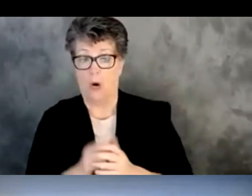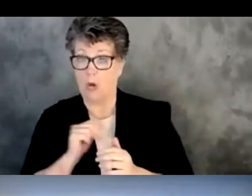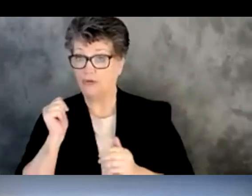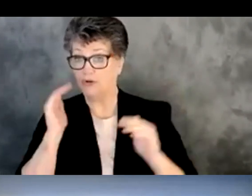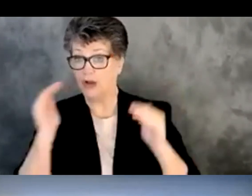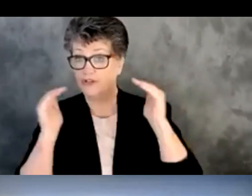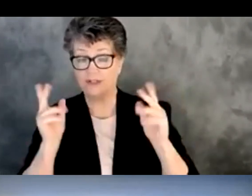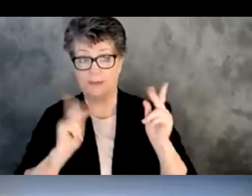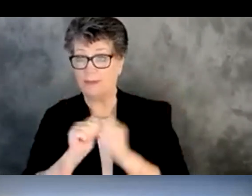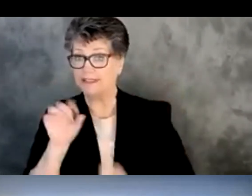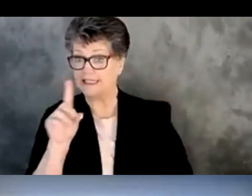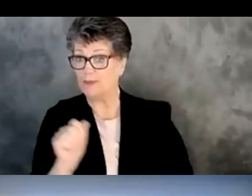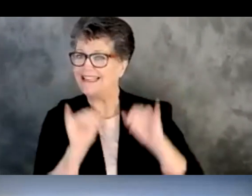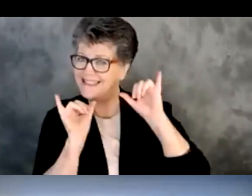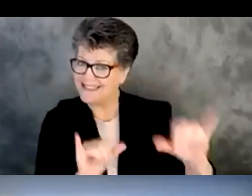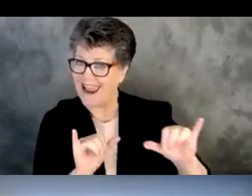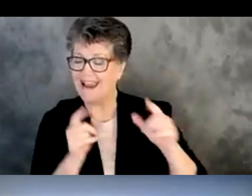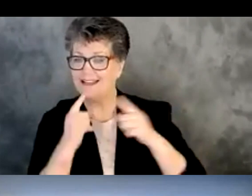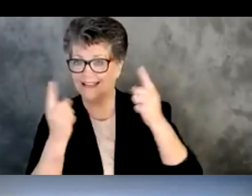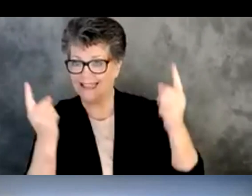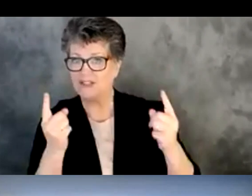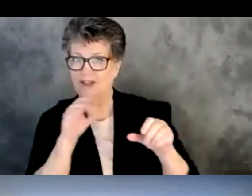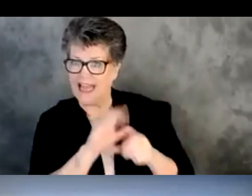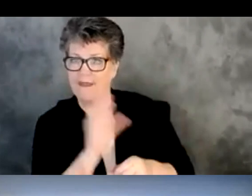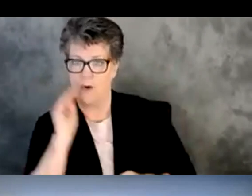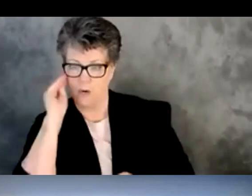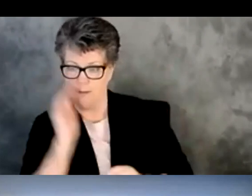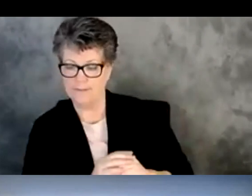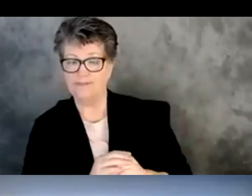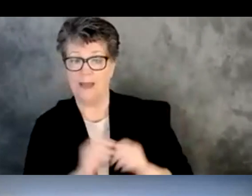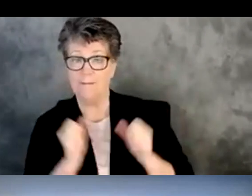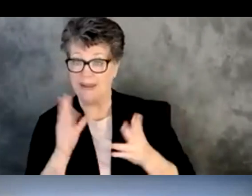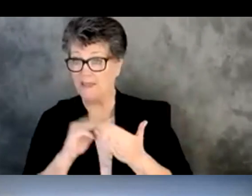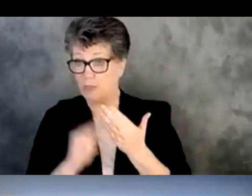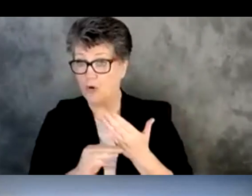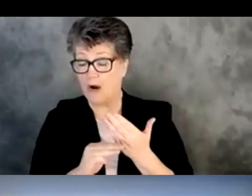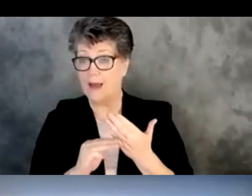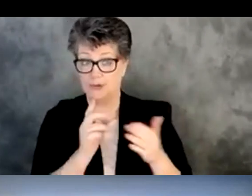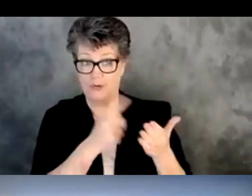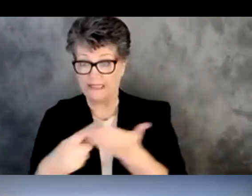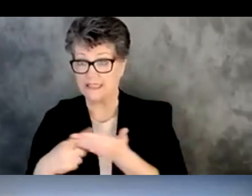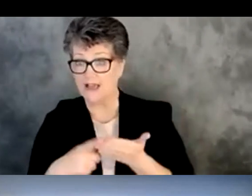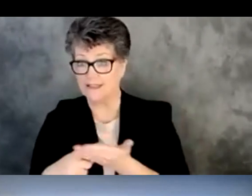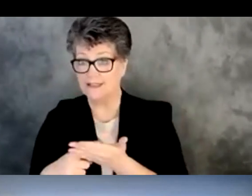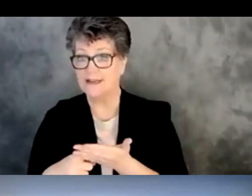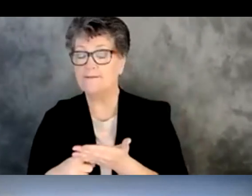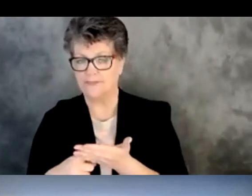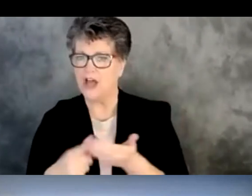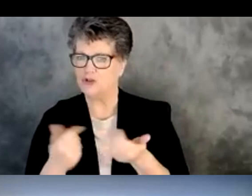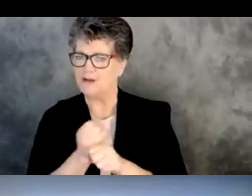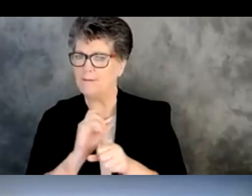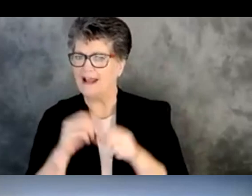and people with disabilities stay successfully housed. A lot of the programs that have been discussed are trying to make